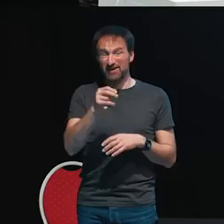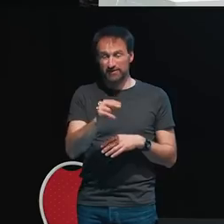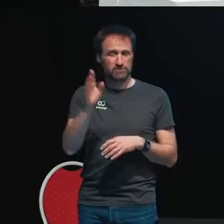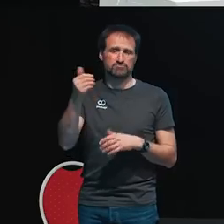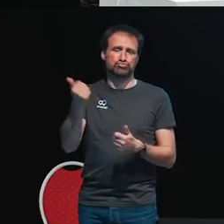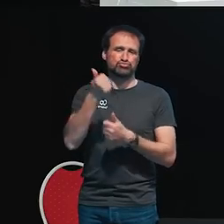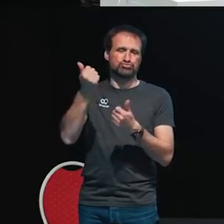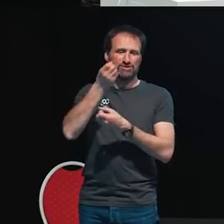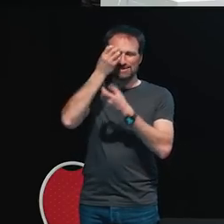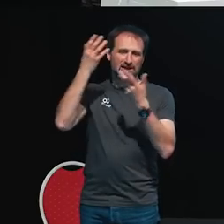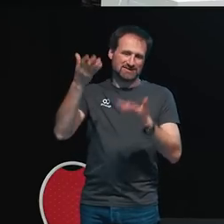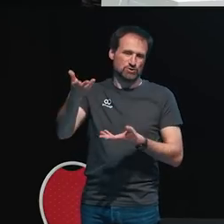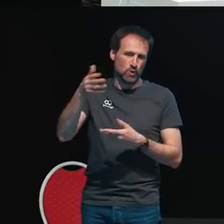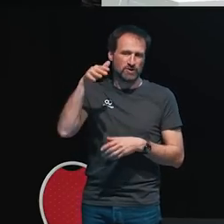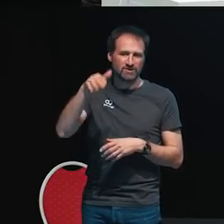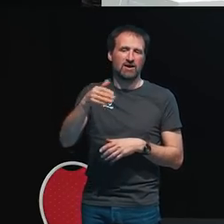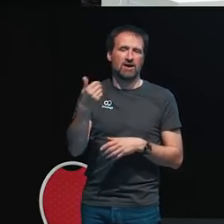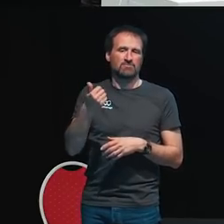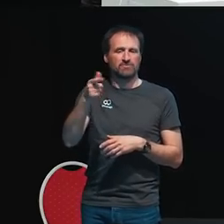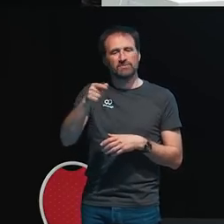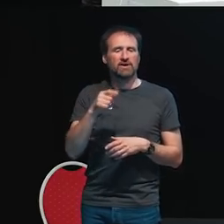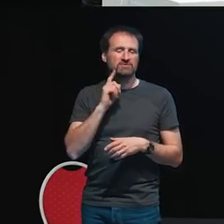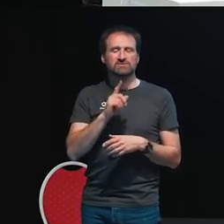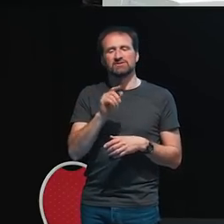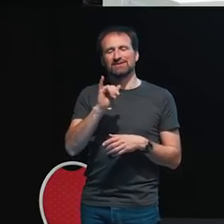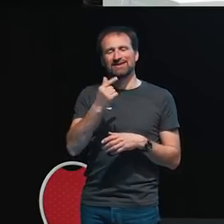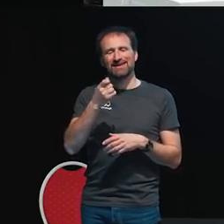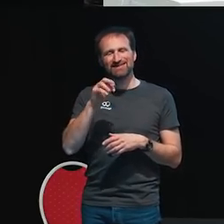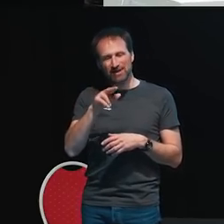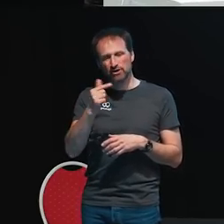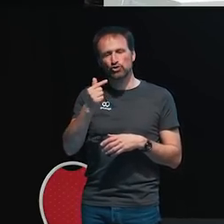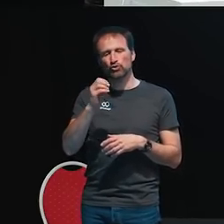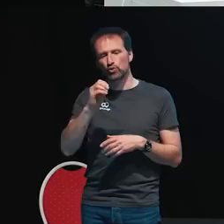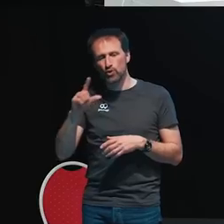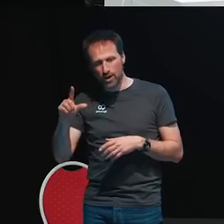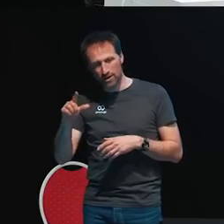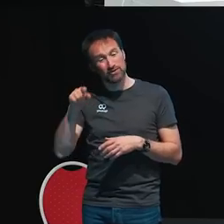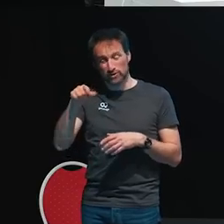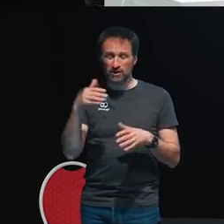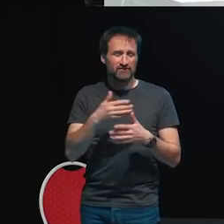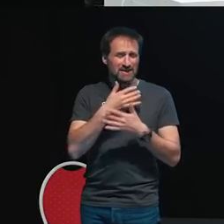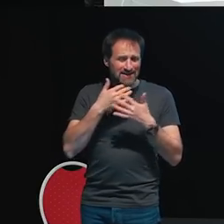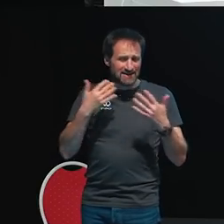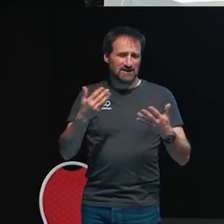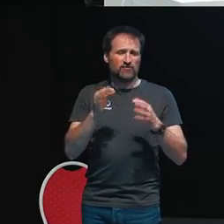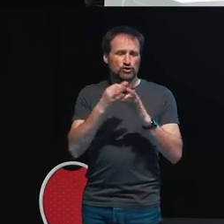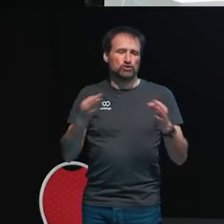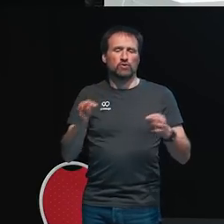regard. They have a module that's called itertools. And they have a lot of tool functions for iterables.